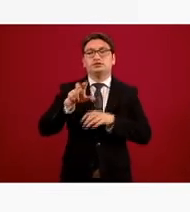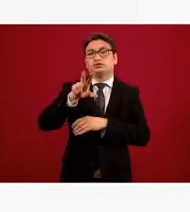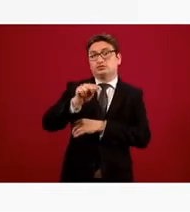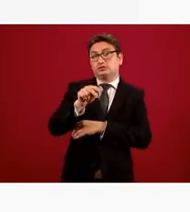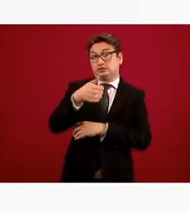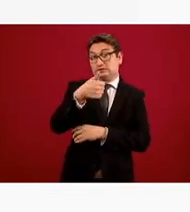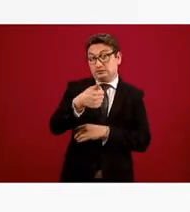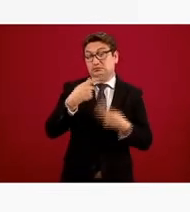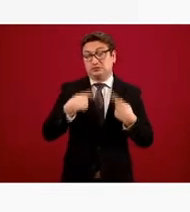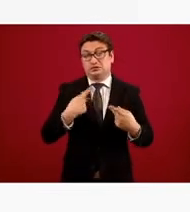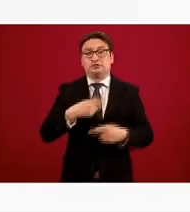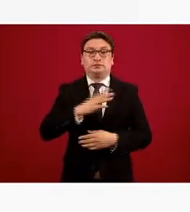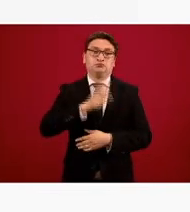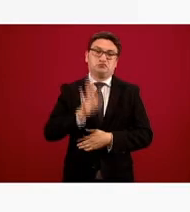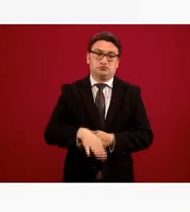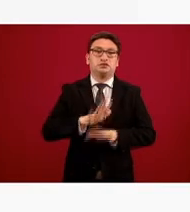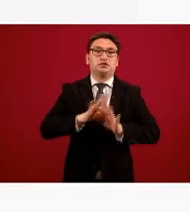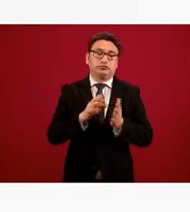the disease